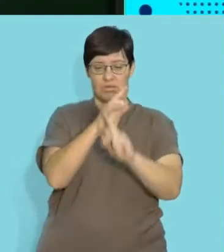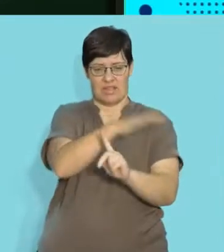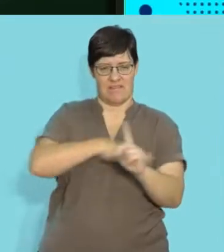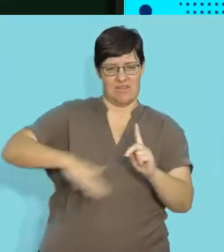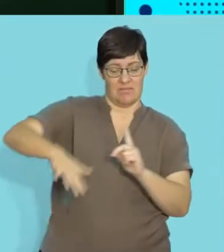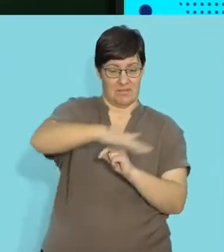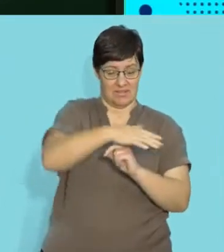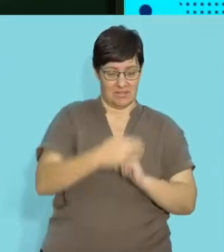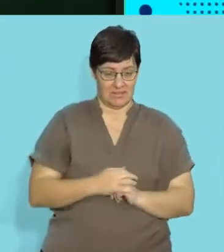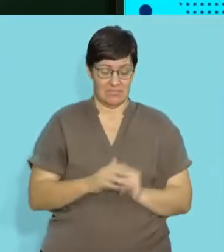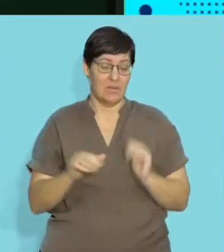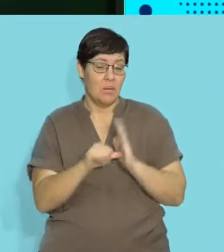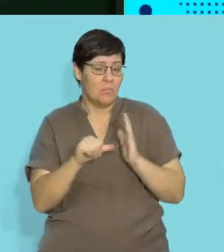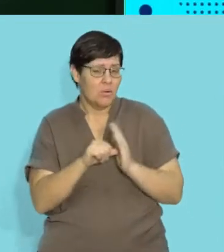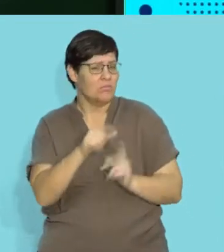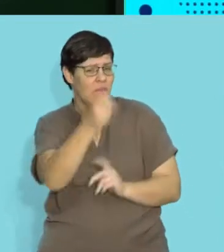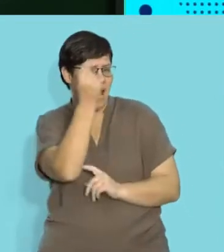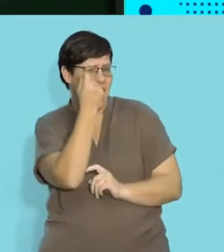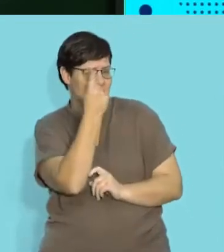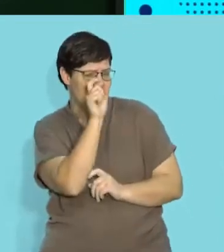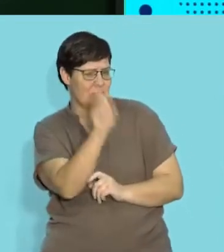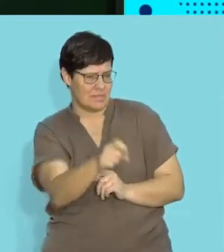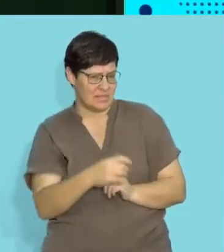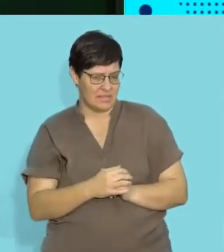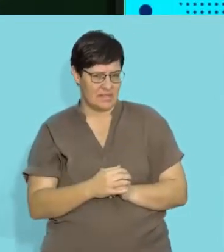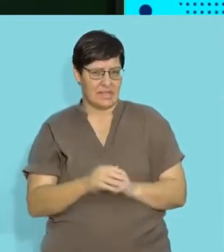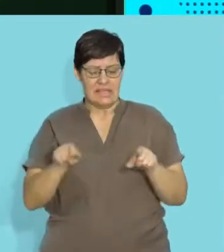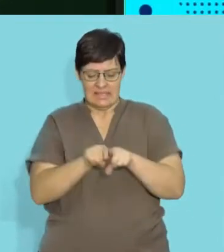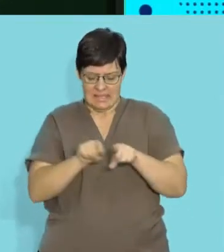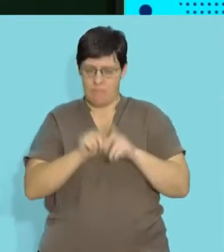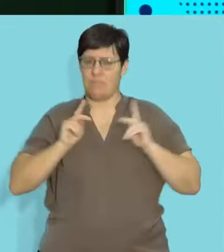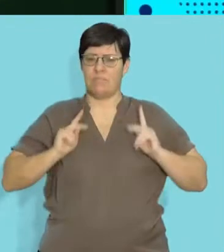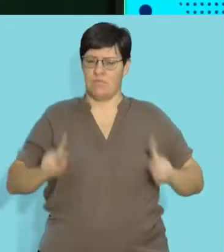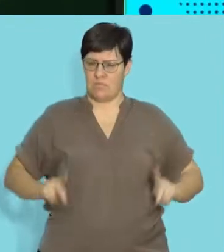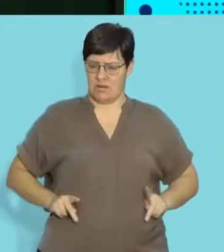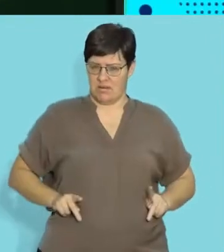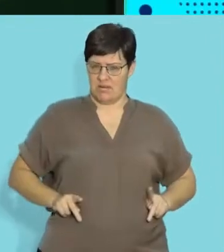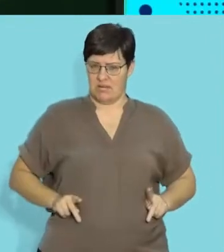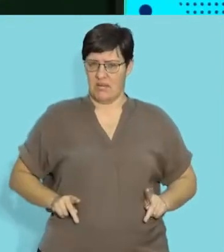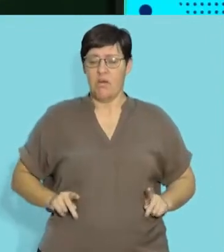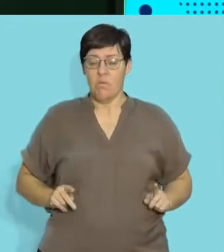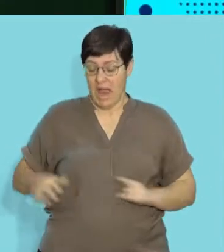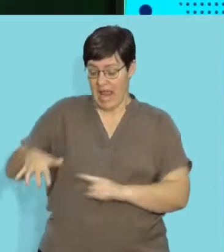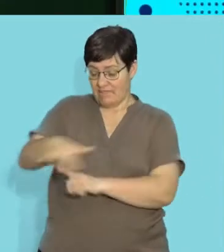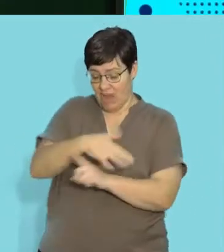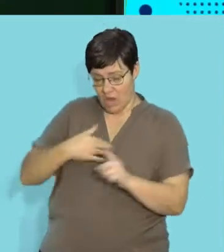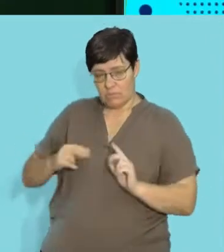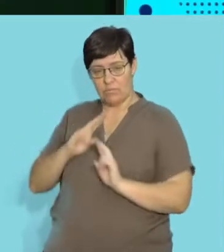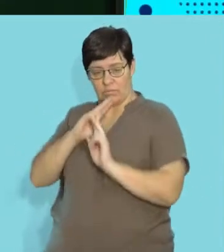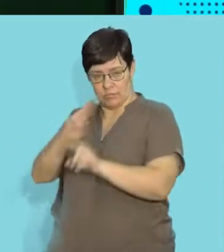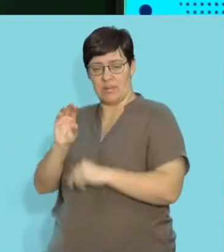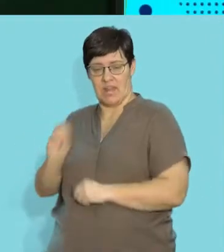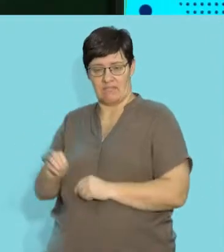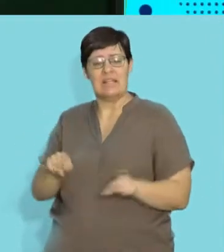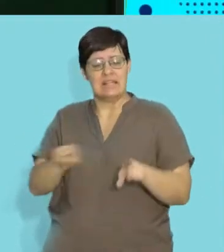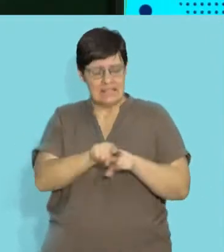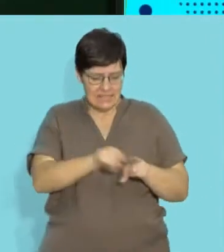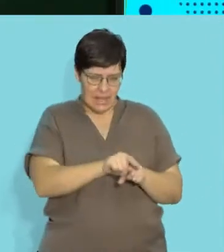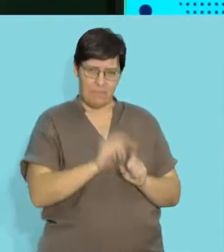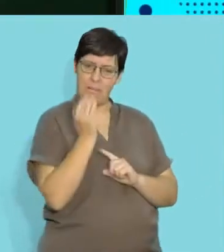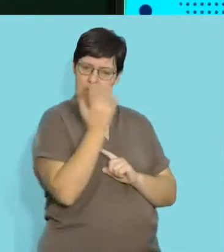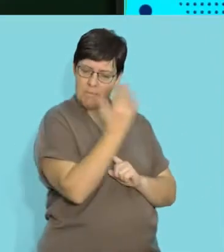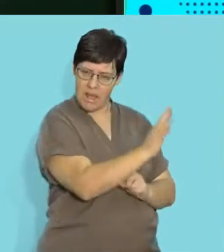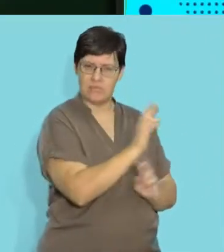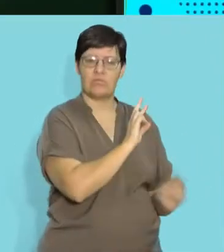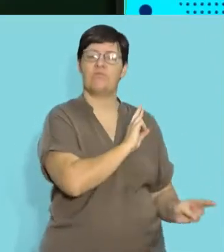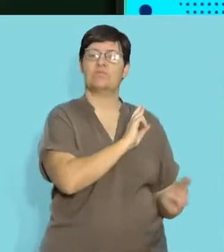environment. What's important is that we need to understand that like us as humans, we're able to respond to the environment. Plants